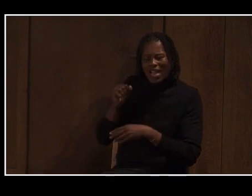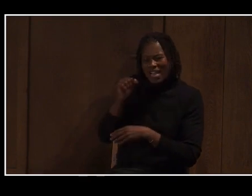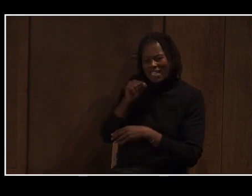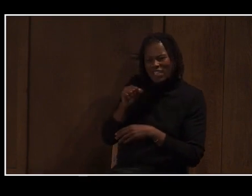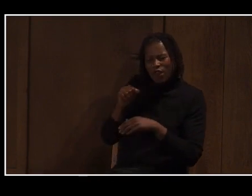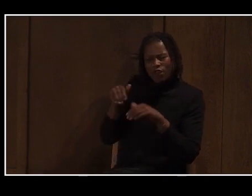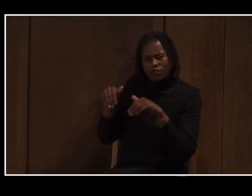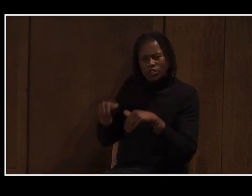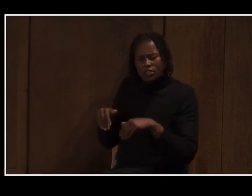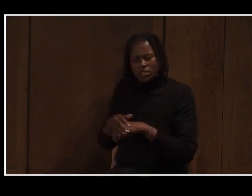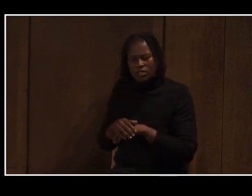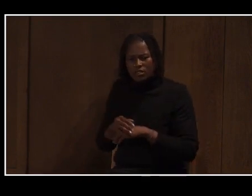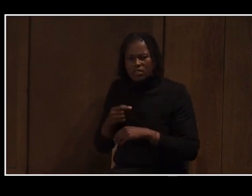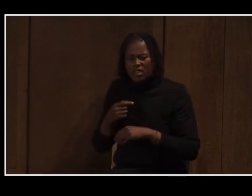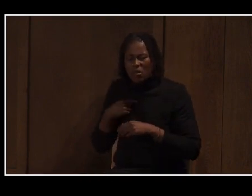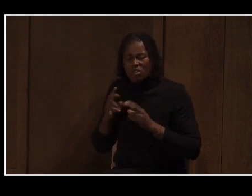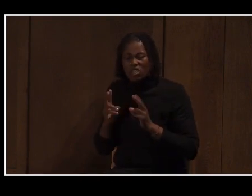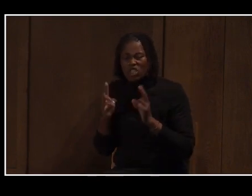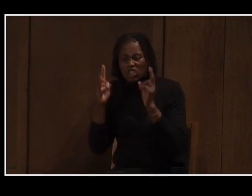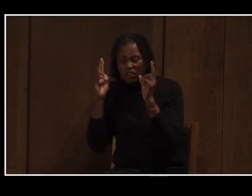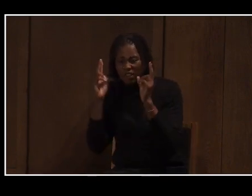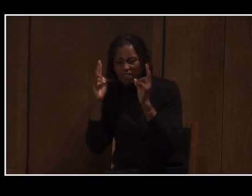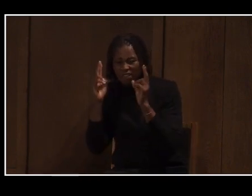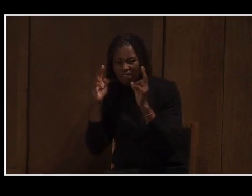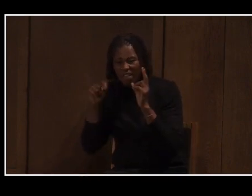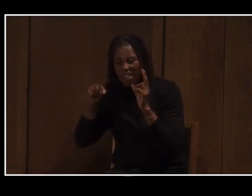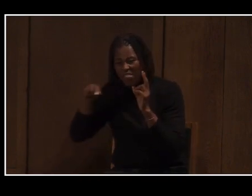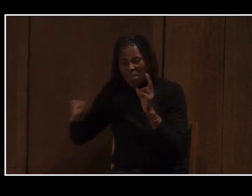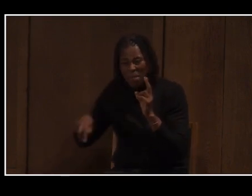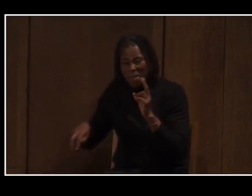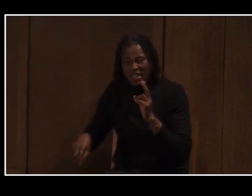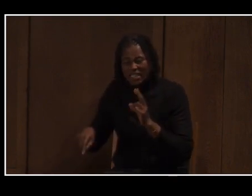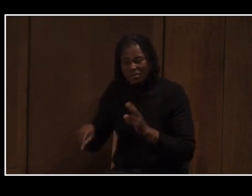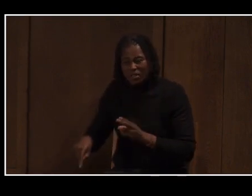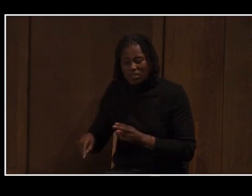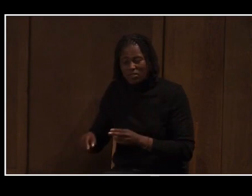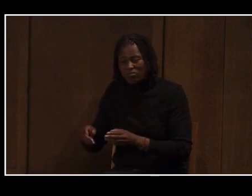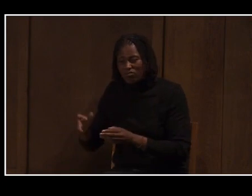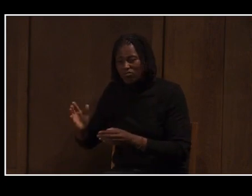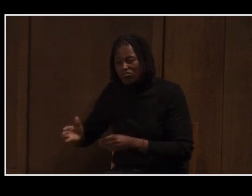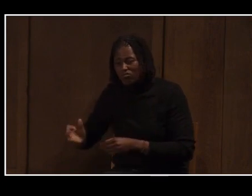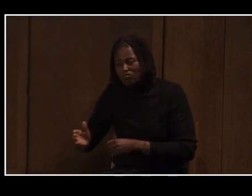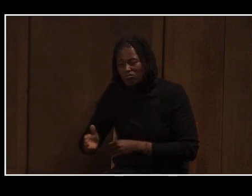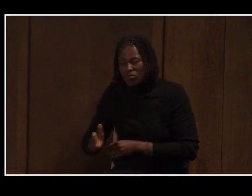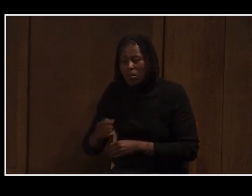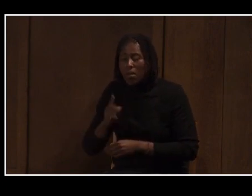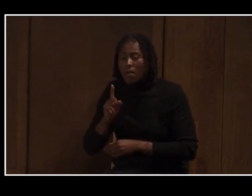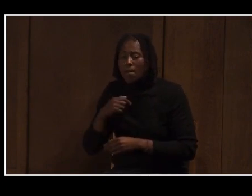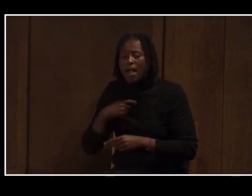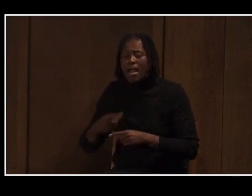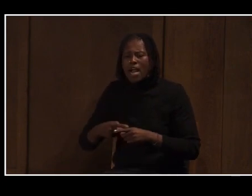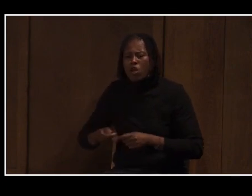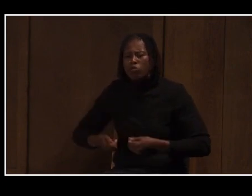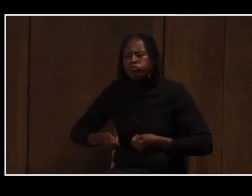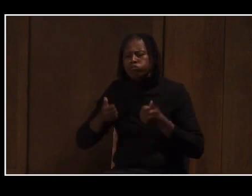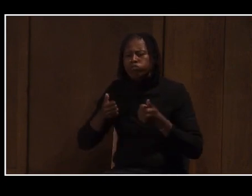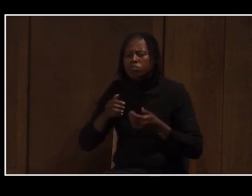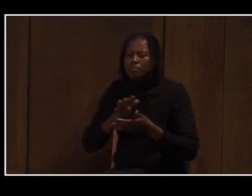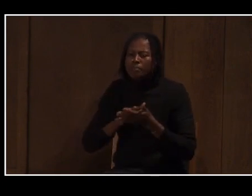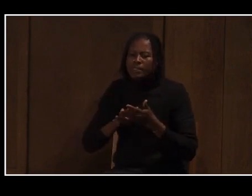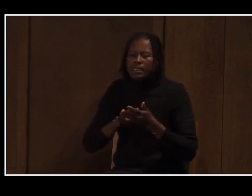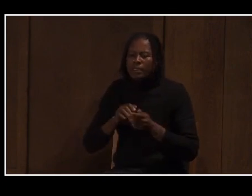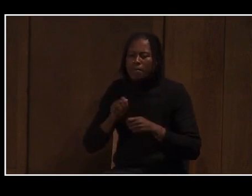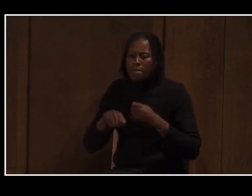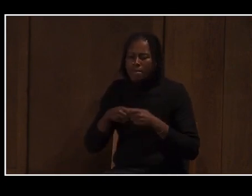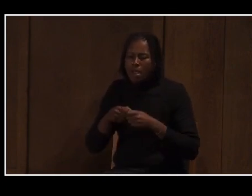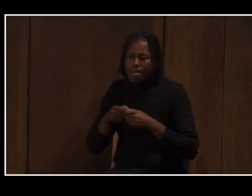migrant chef chopping onions in the basement. My English was too good though, so I started to face problems. Subsequently, I